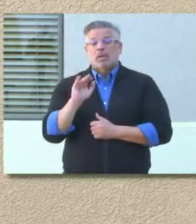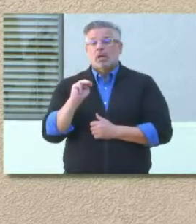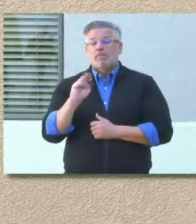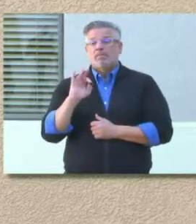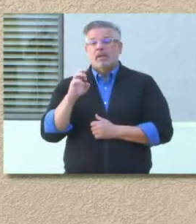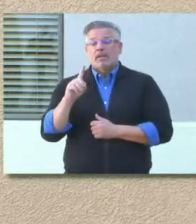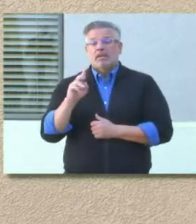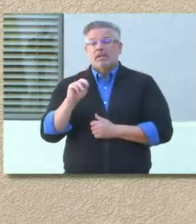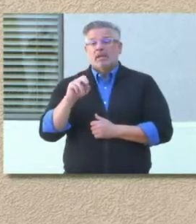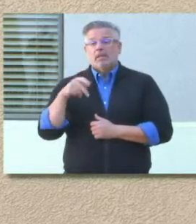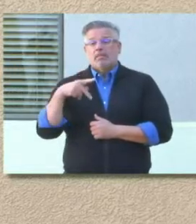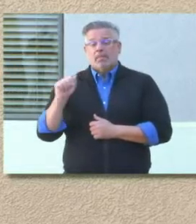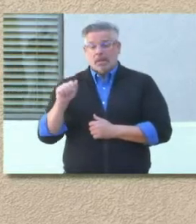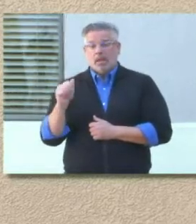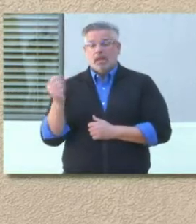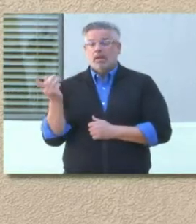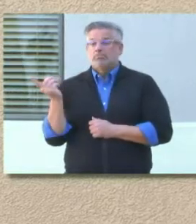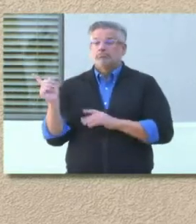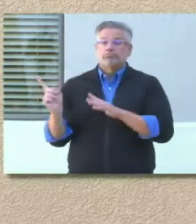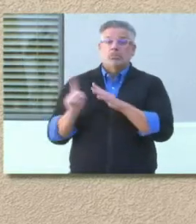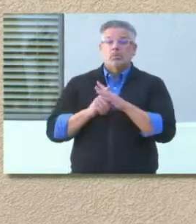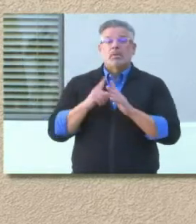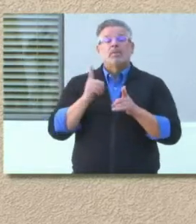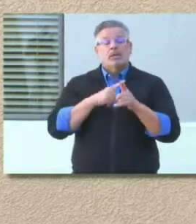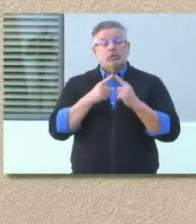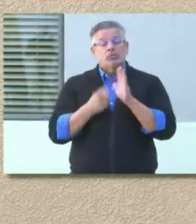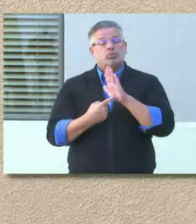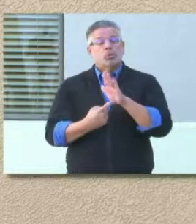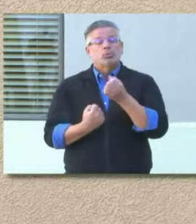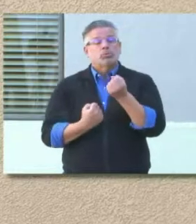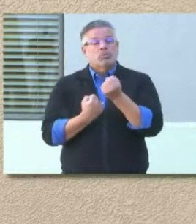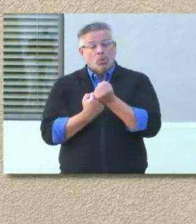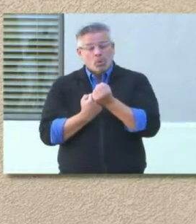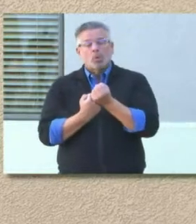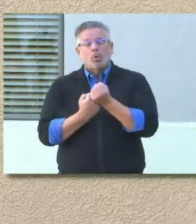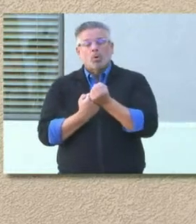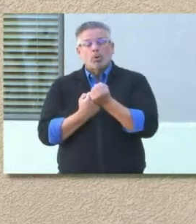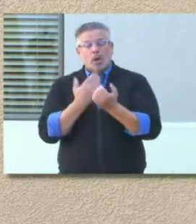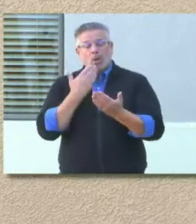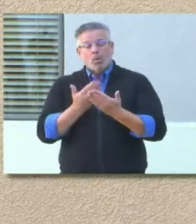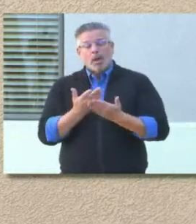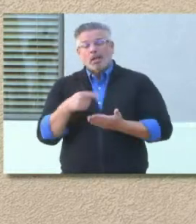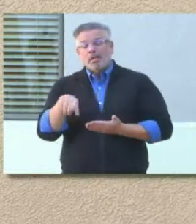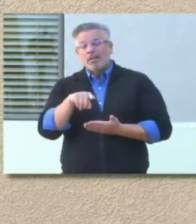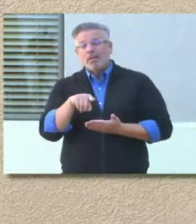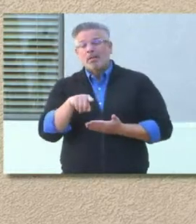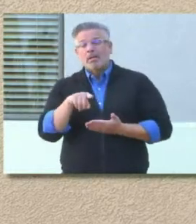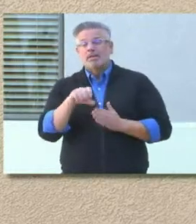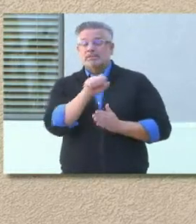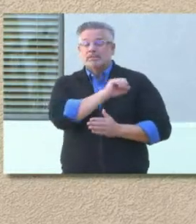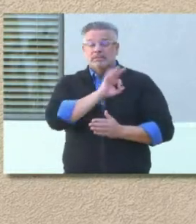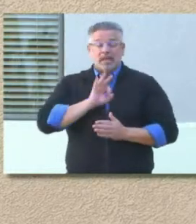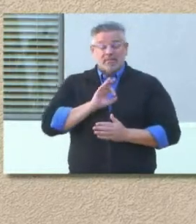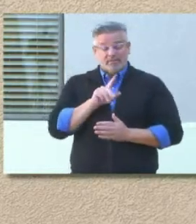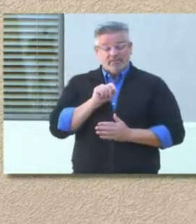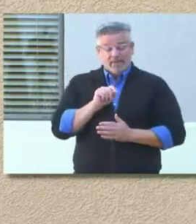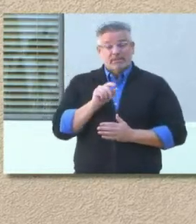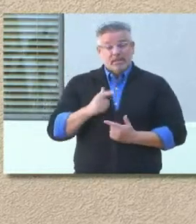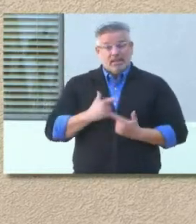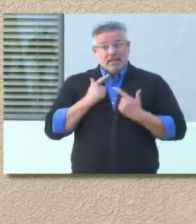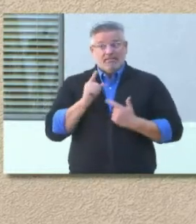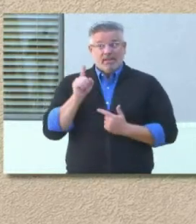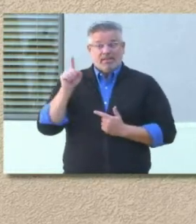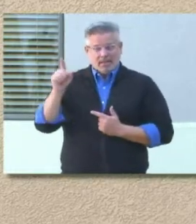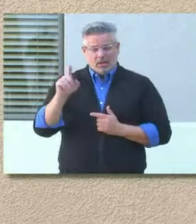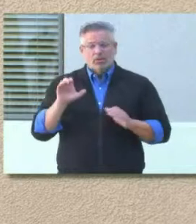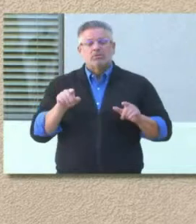Napa County, where he came out then to show support for how well we were doing, how well the staff and the veterans who were living